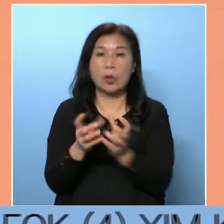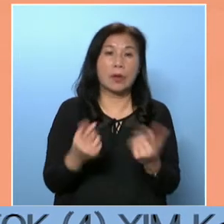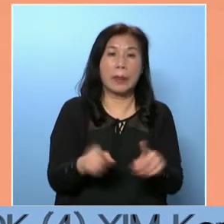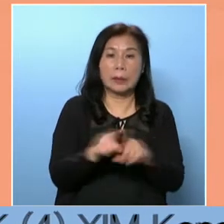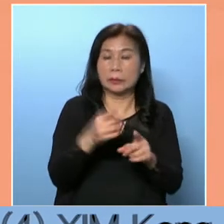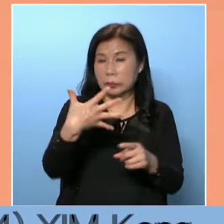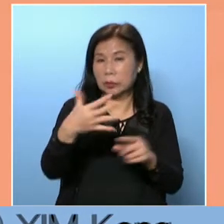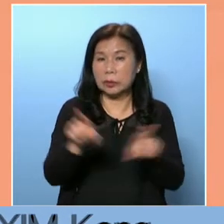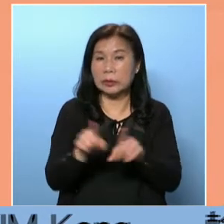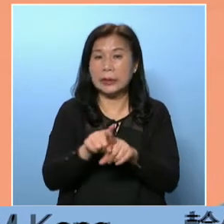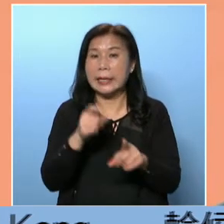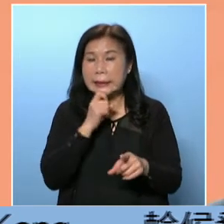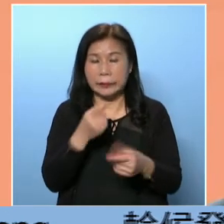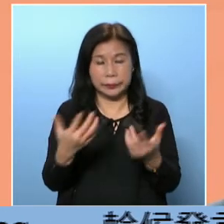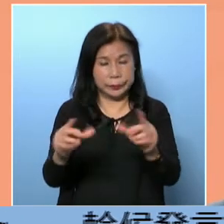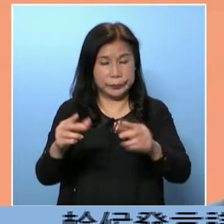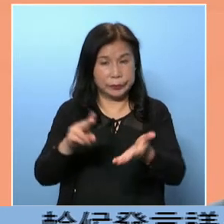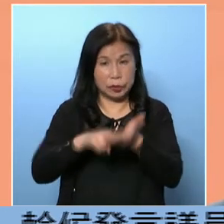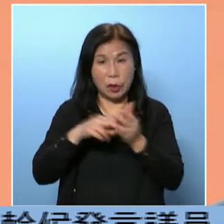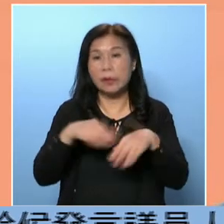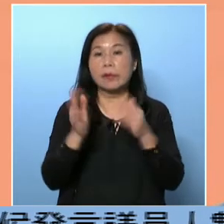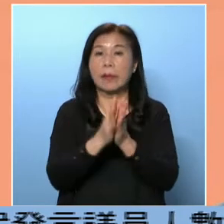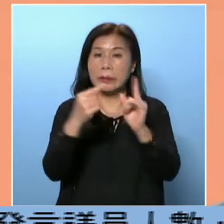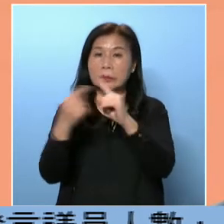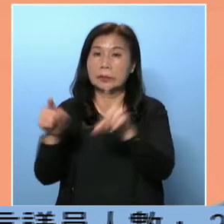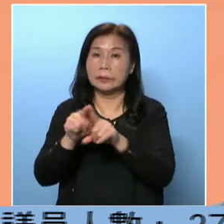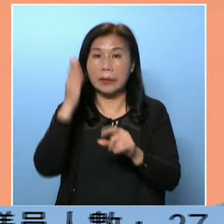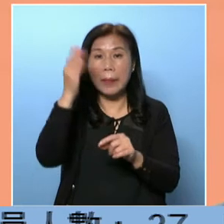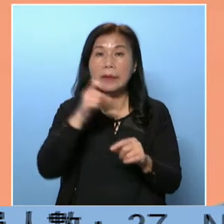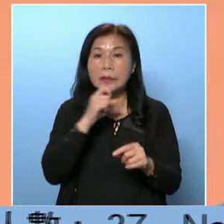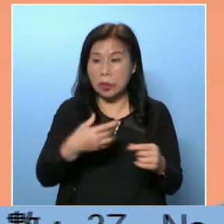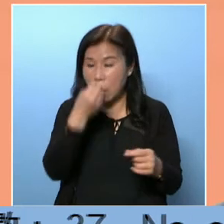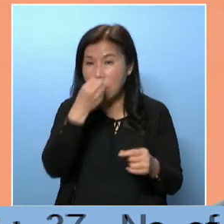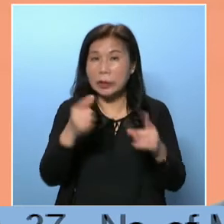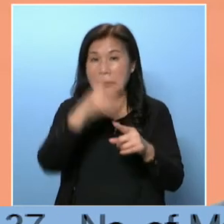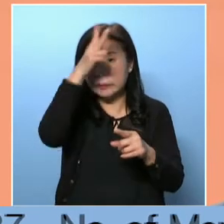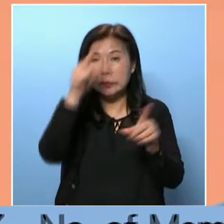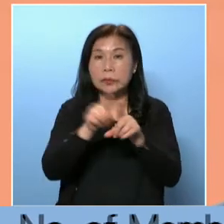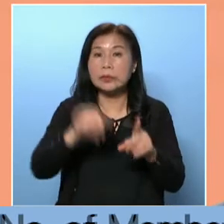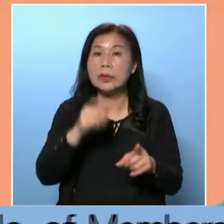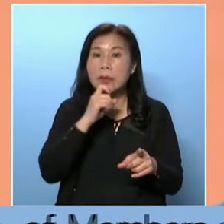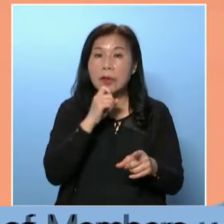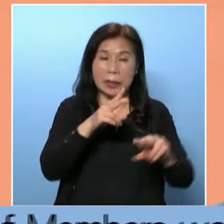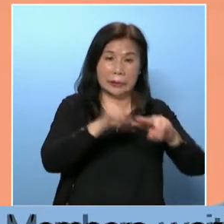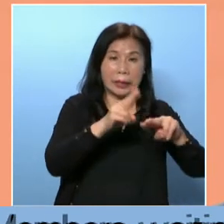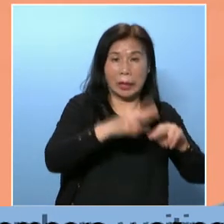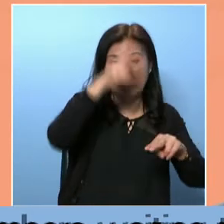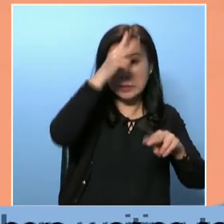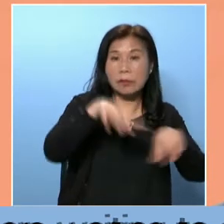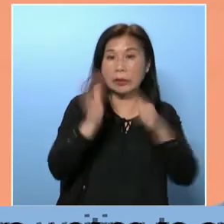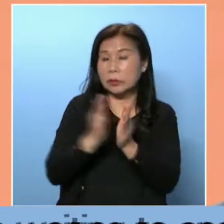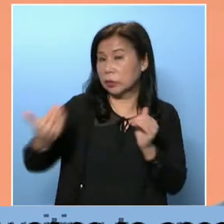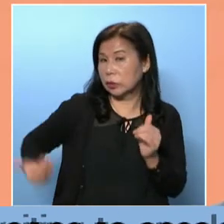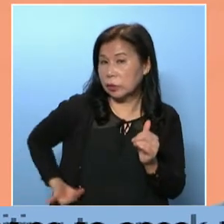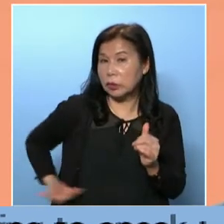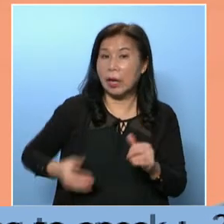Shenzhen governments and the Guangdong government, has set up 5 task forces, which is very positive news. The Hong Kong public look towards the